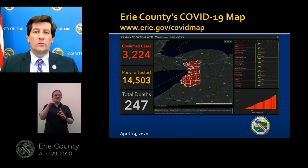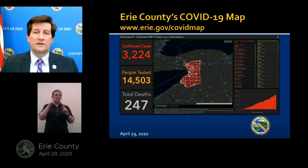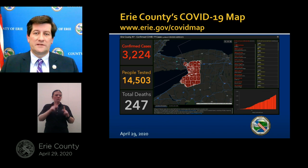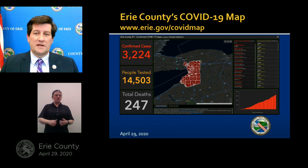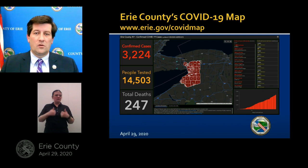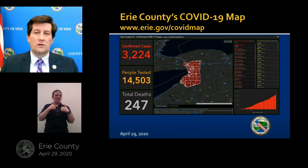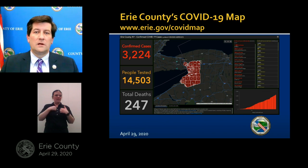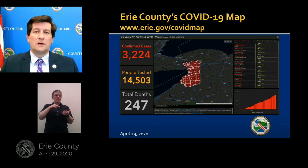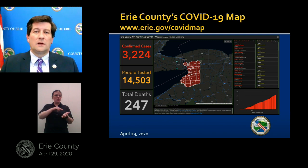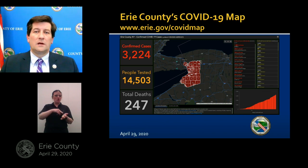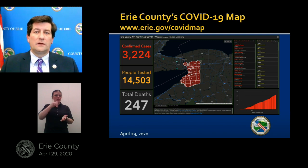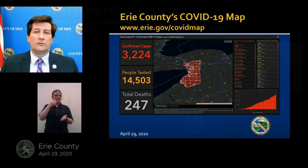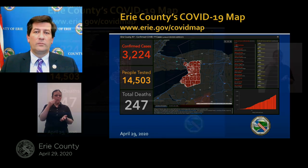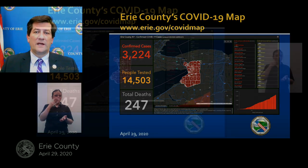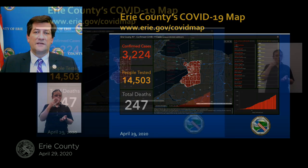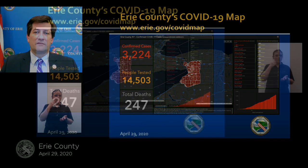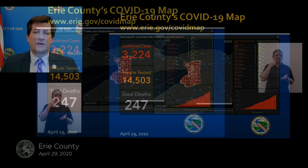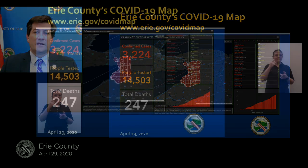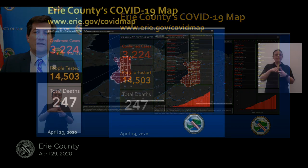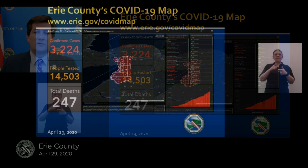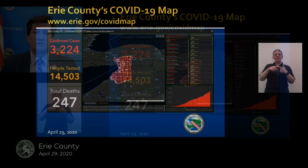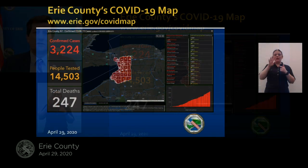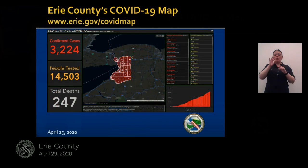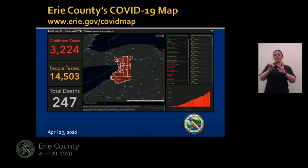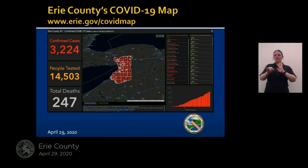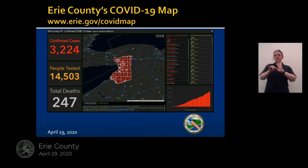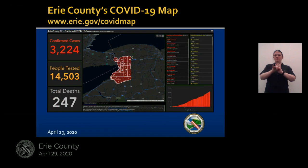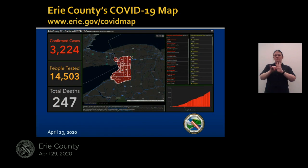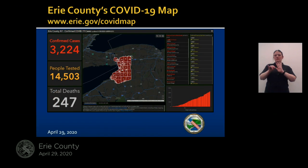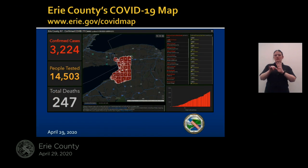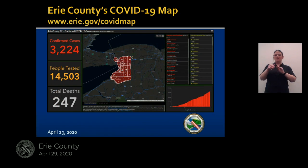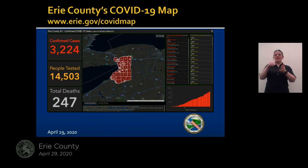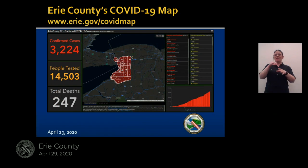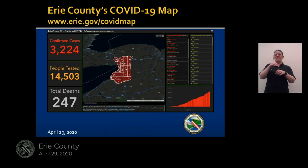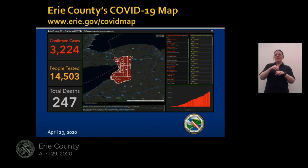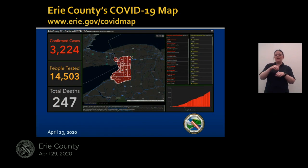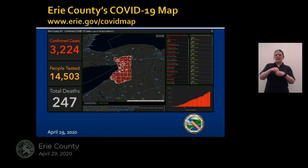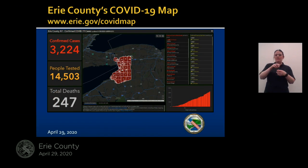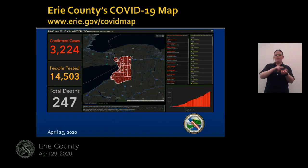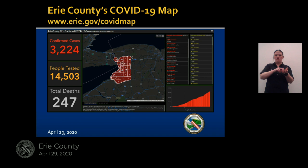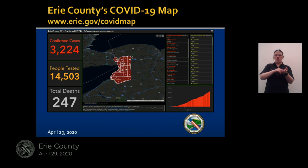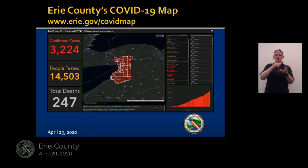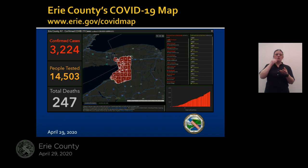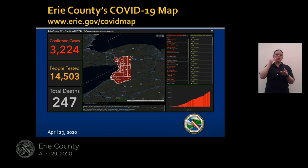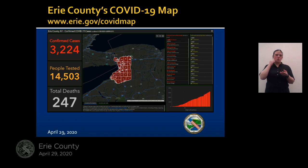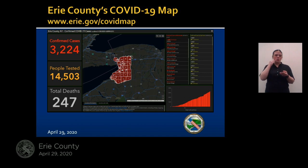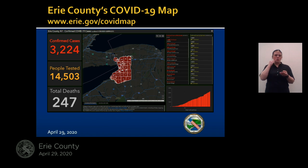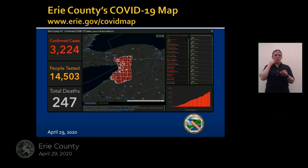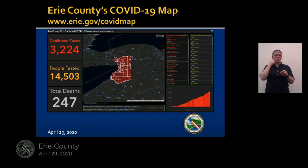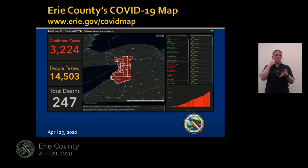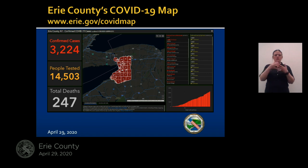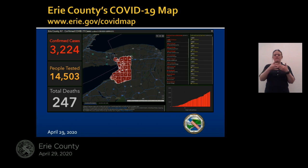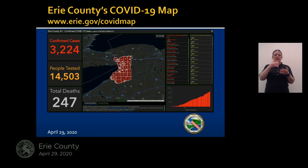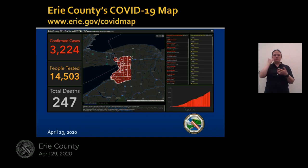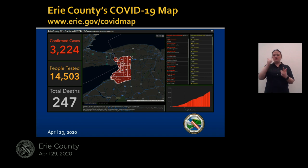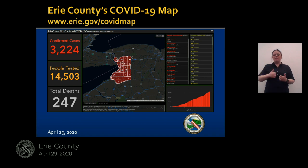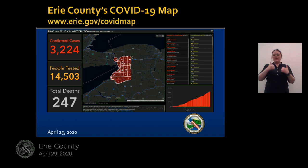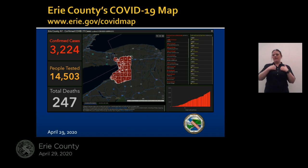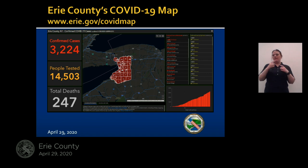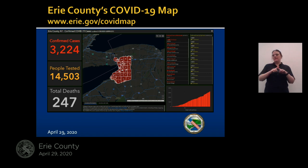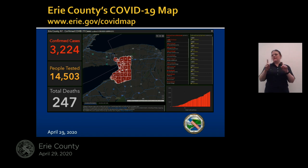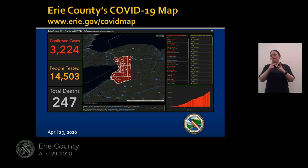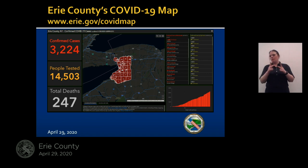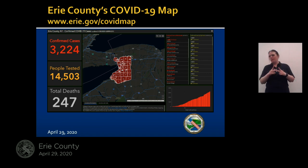nursing home in a town, they will be identified at that nursing home even if they happen to live for most of their life somewhere else. So someone who